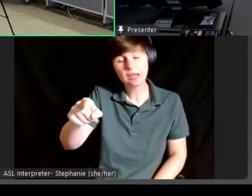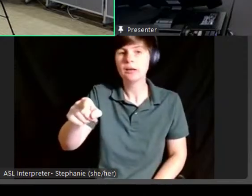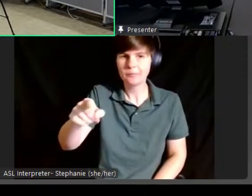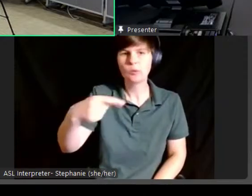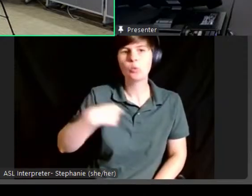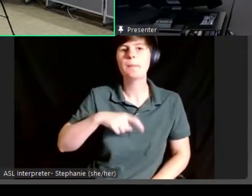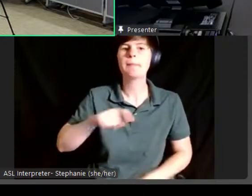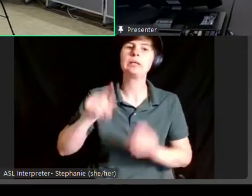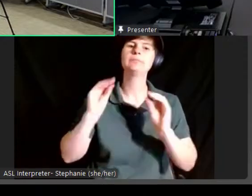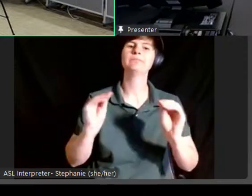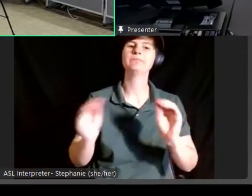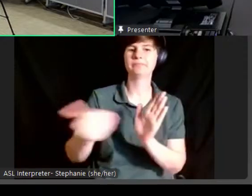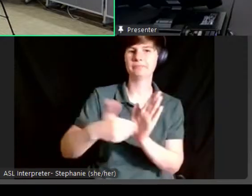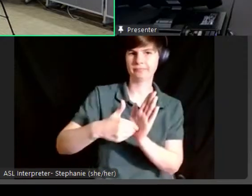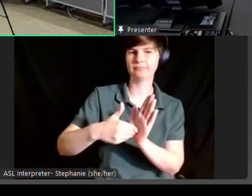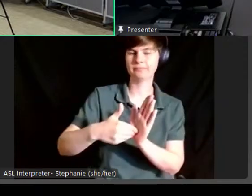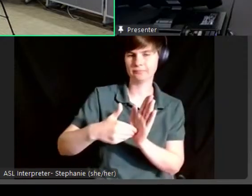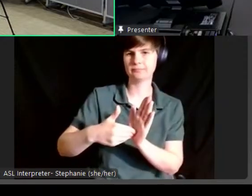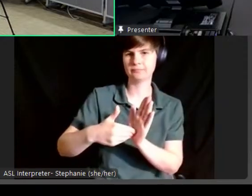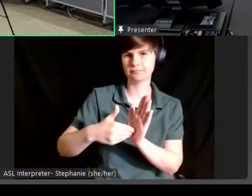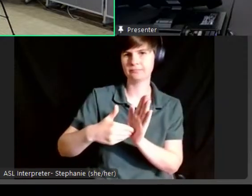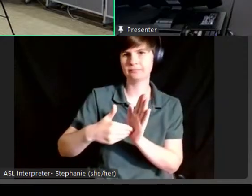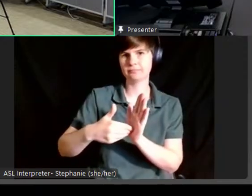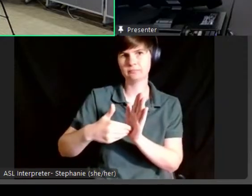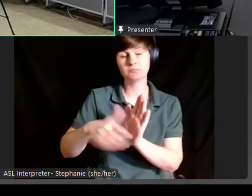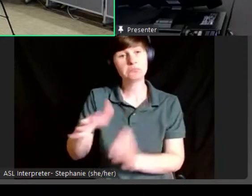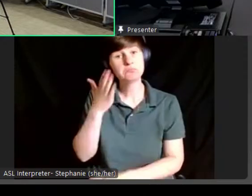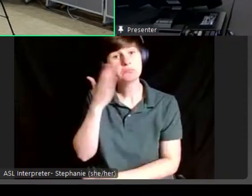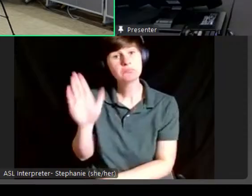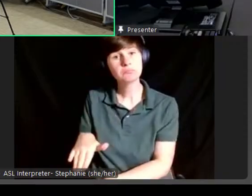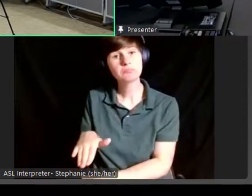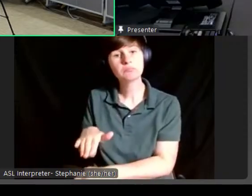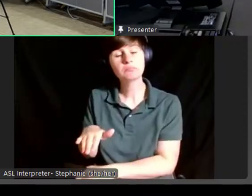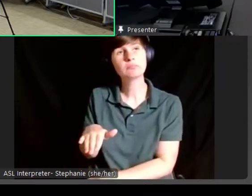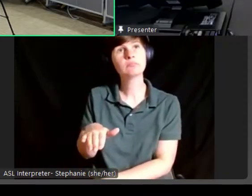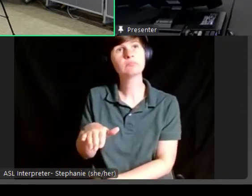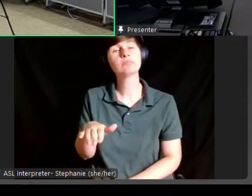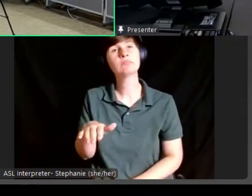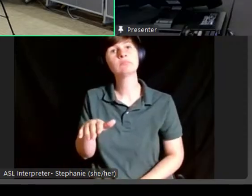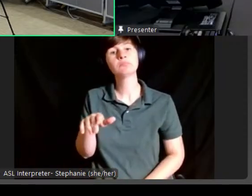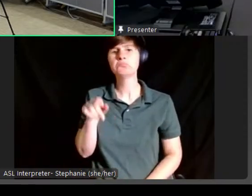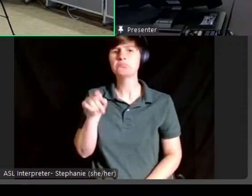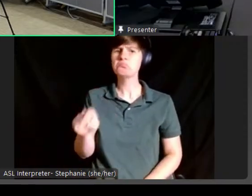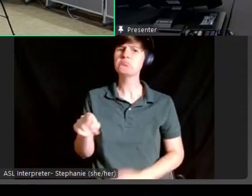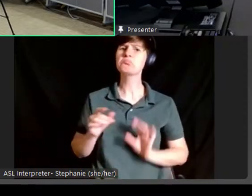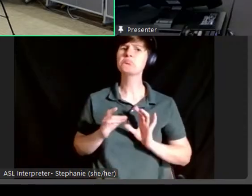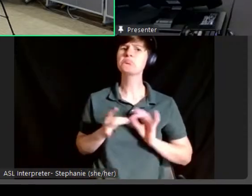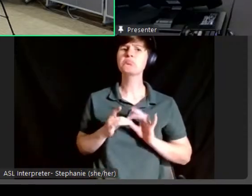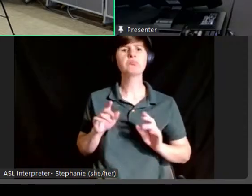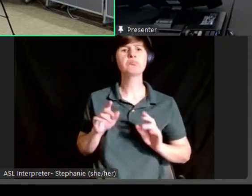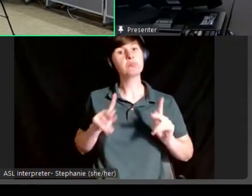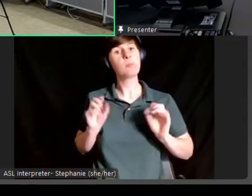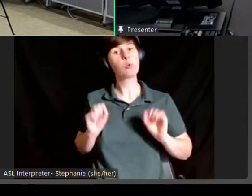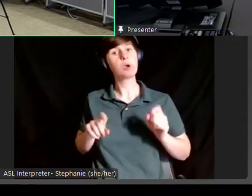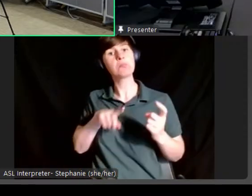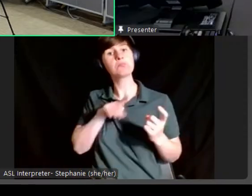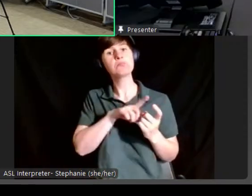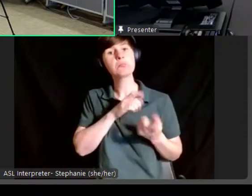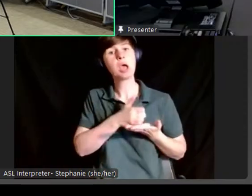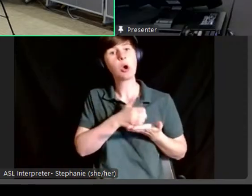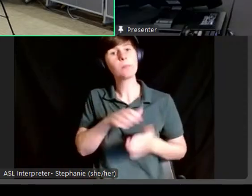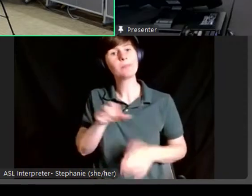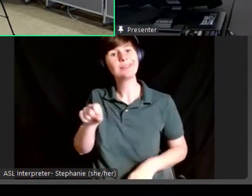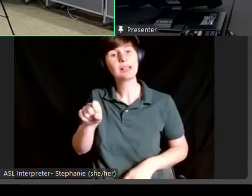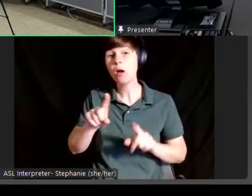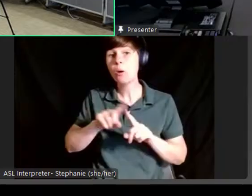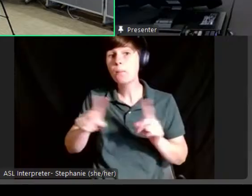locations. And I know that you can, you had mentioned that people can approach you, but there's also